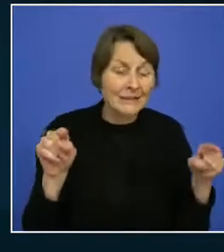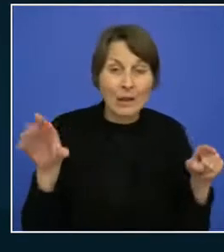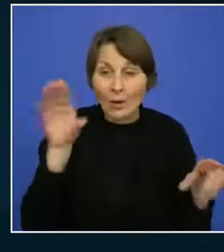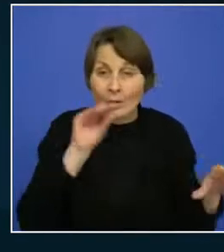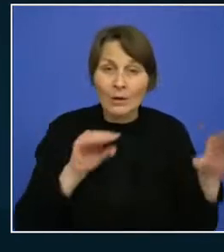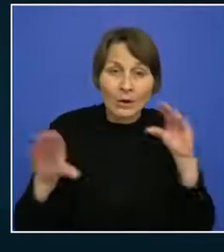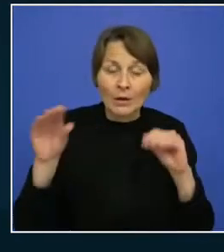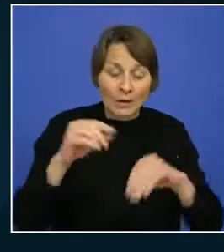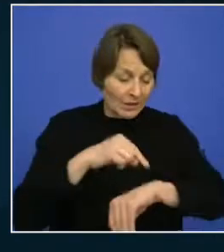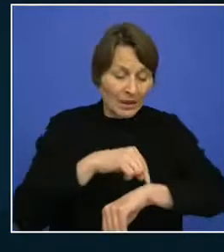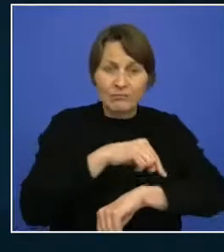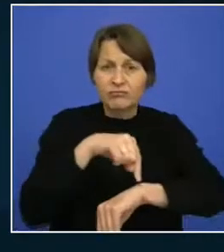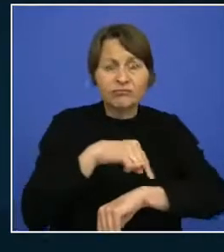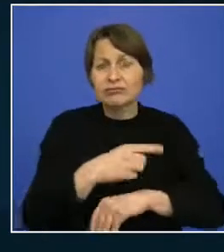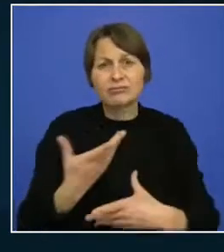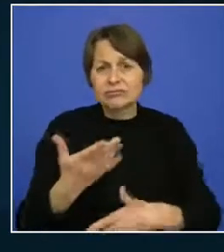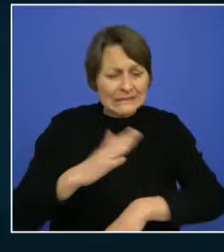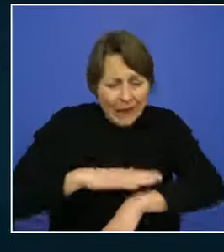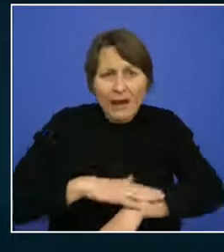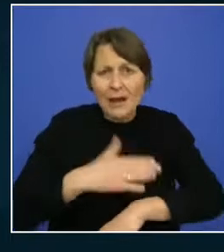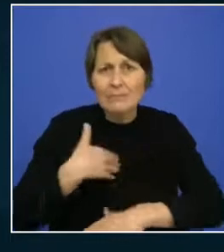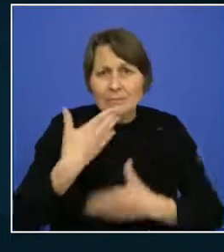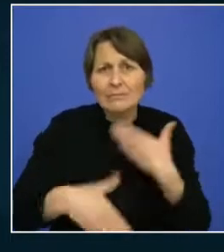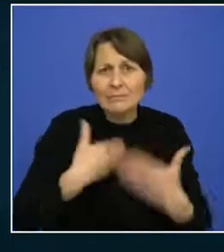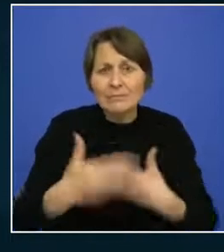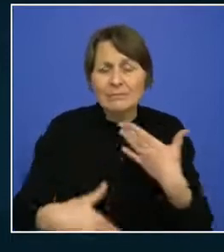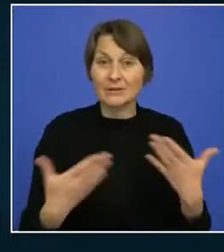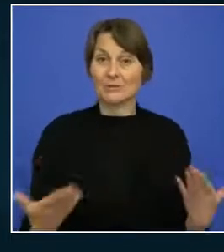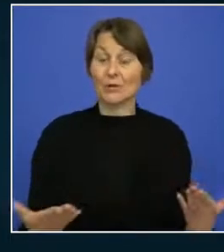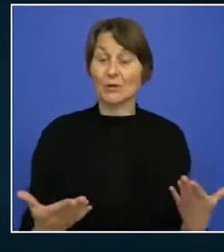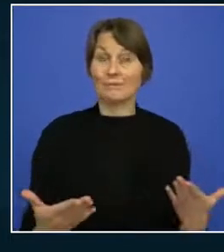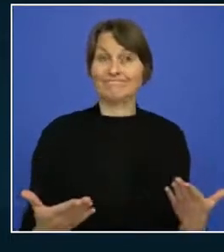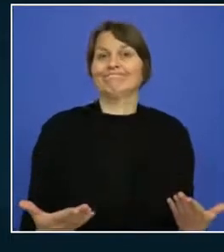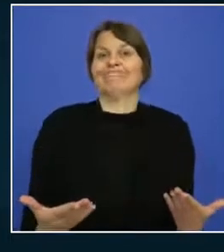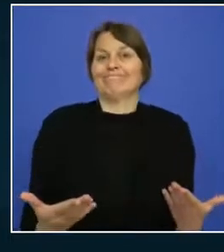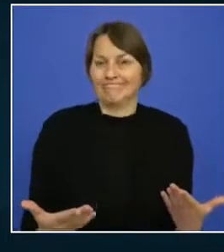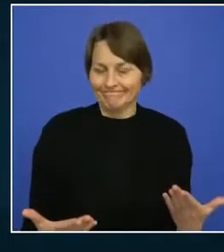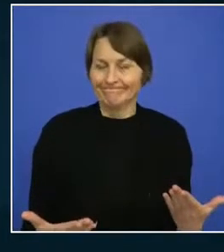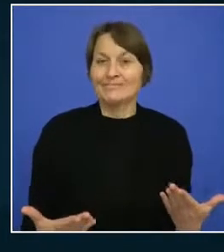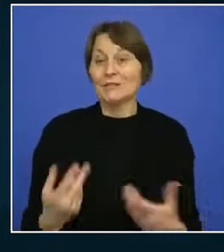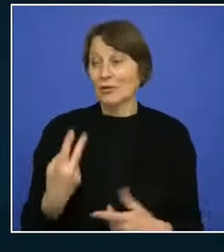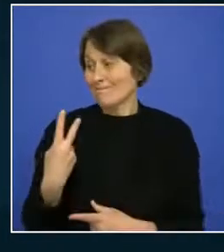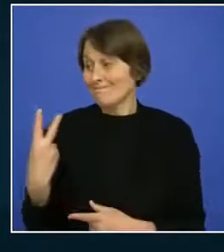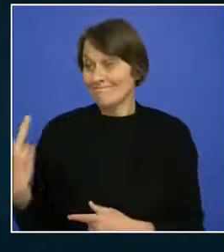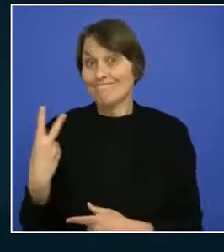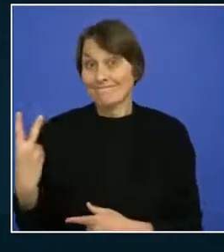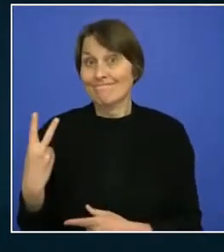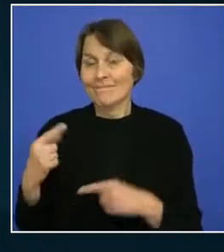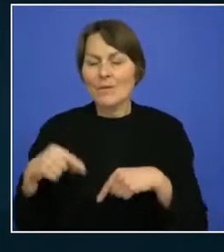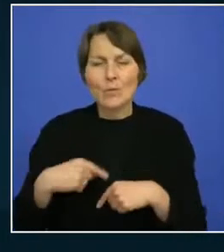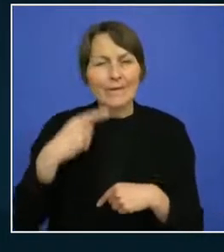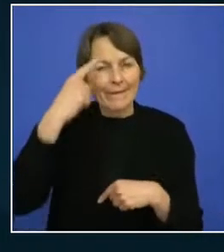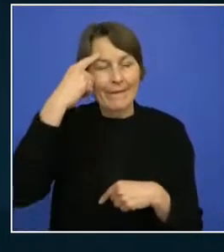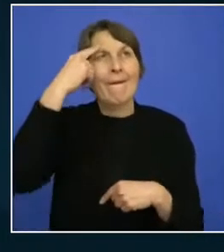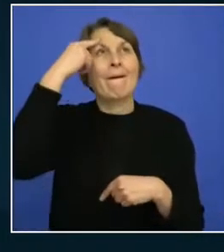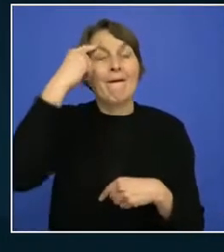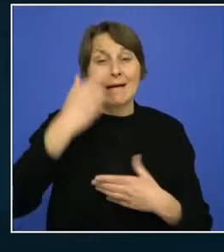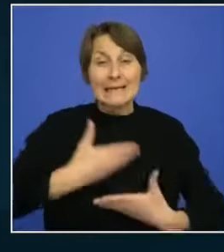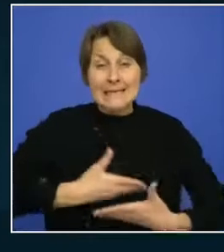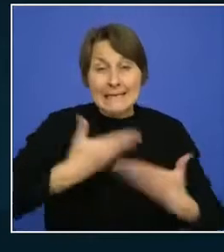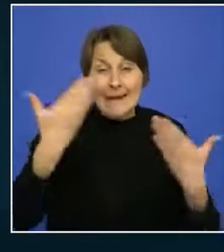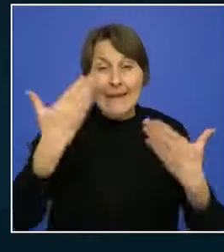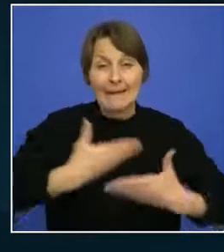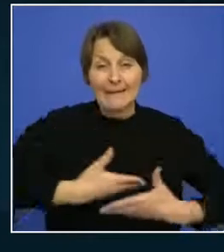and we're out of time. So why not? It takes Daisuke and me days to put something like that together,